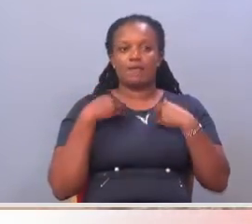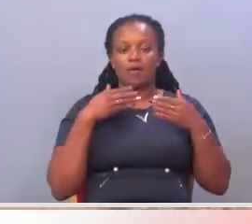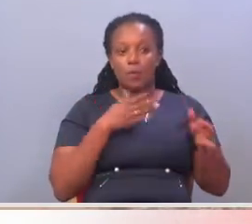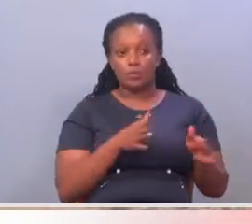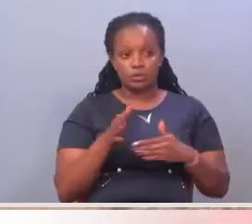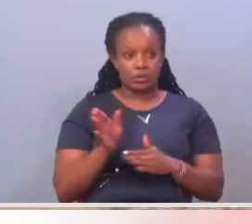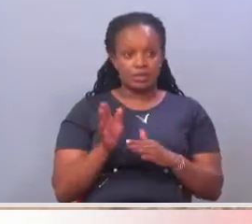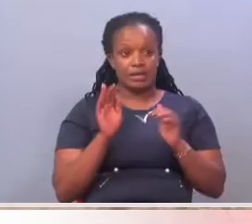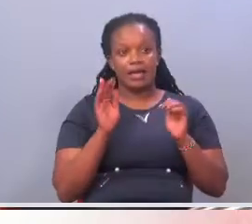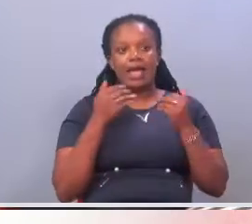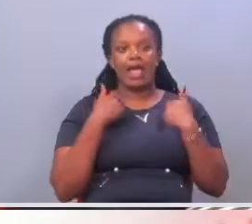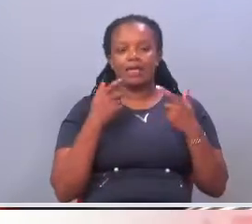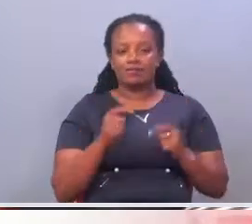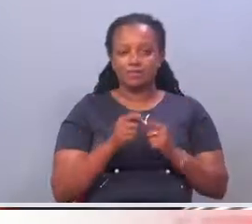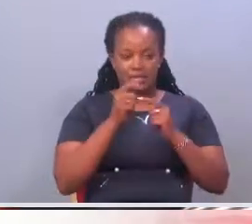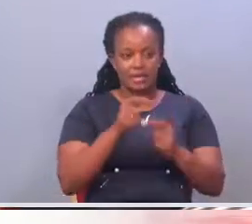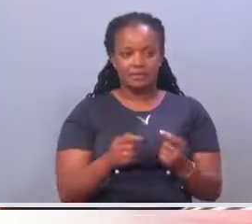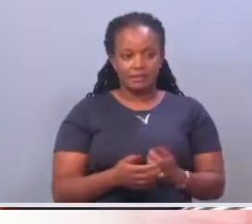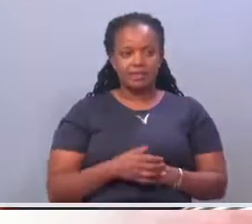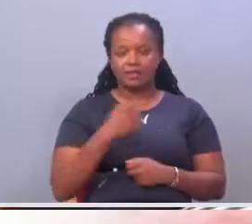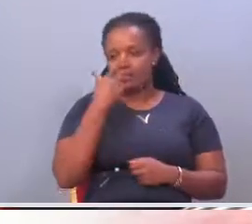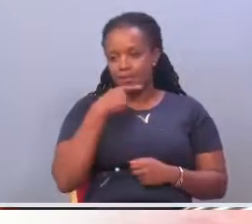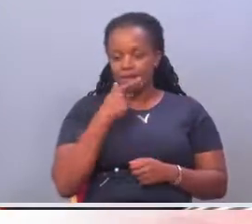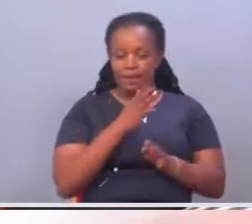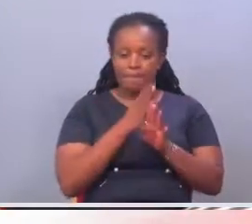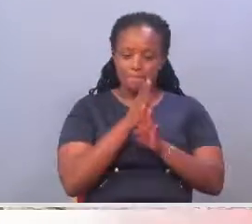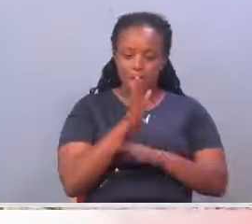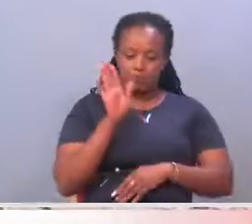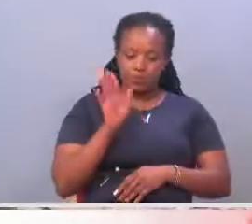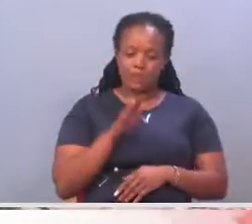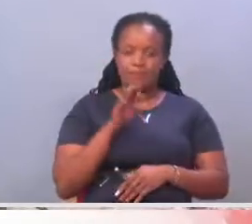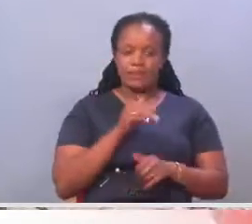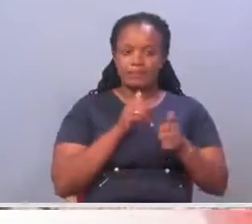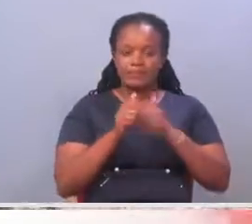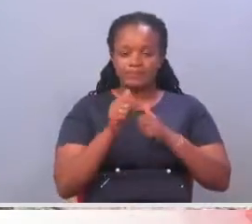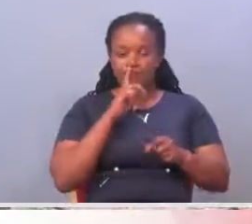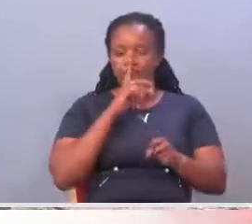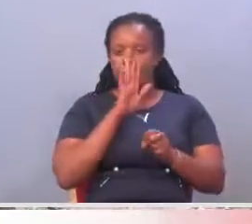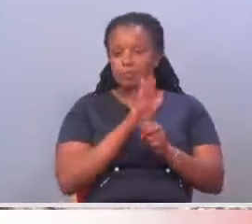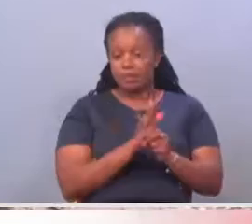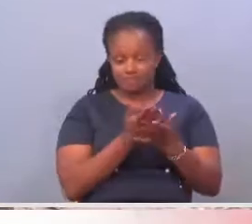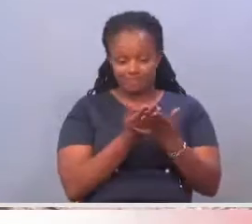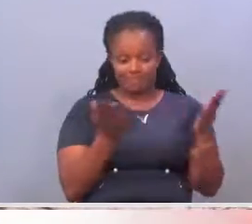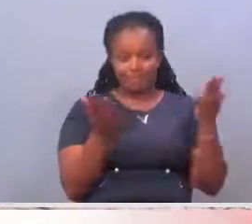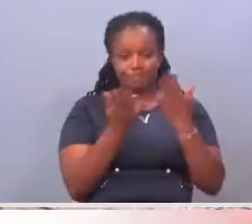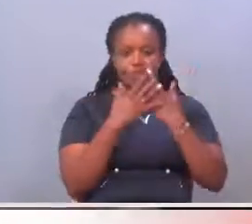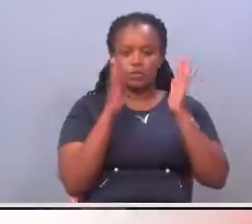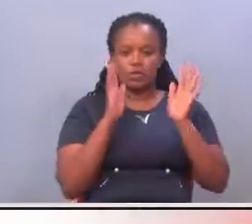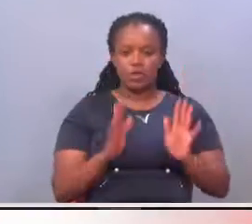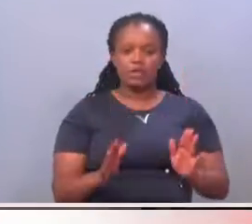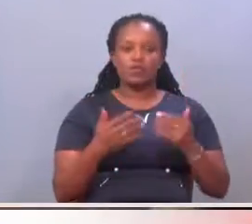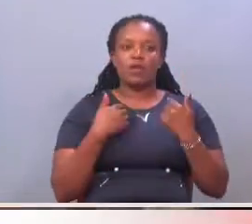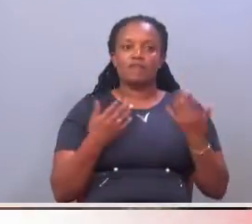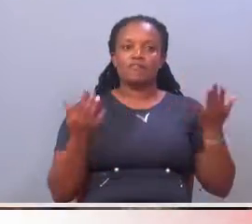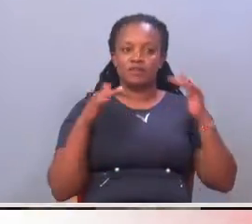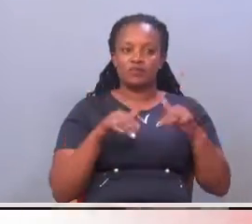neza niko na hiyo talent. The Thika Men and Women Prison Administration assured inmates of such events that will help break from the